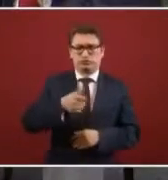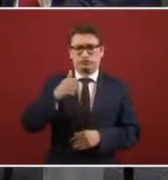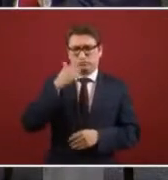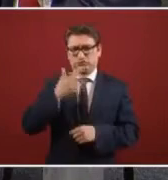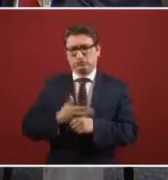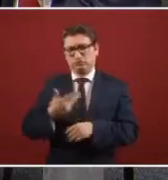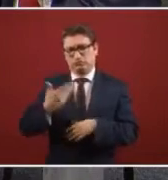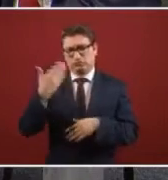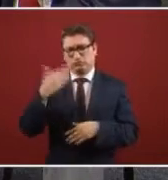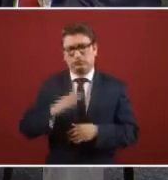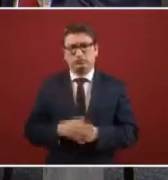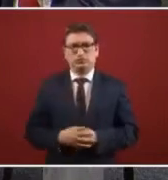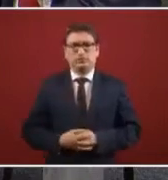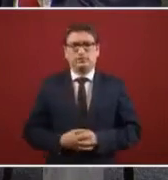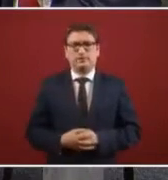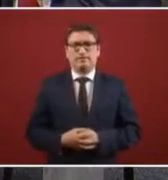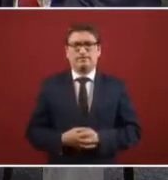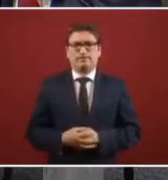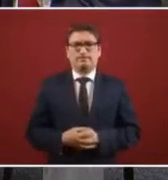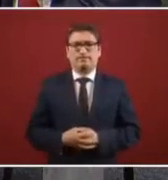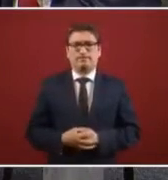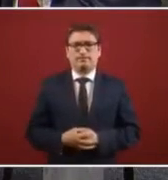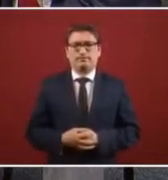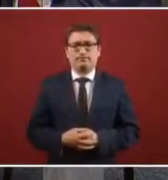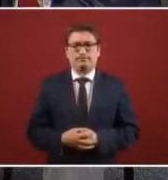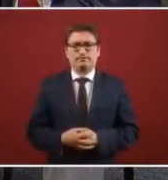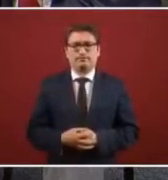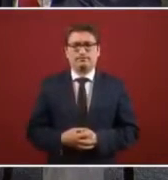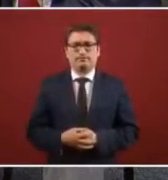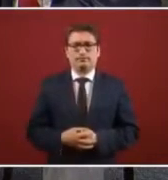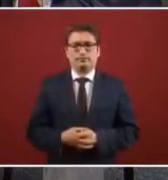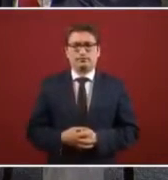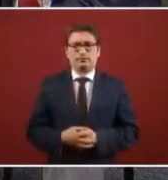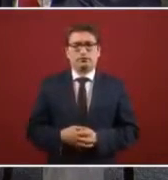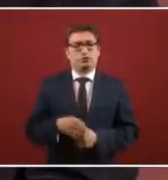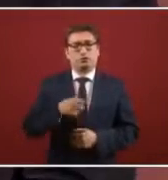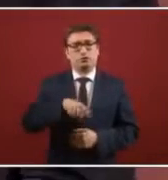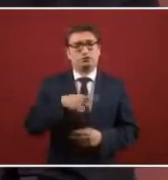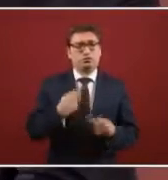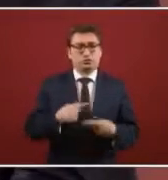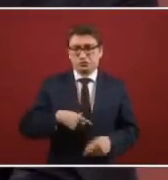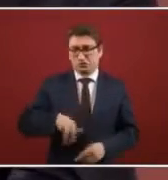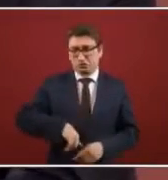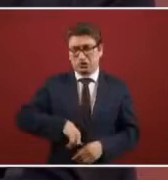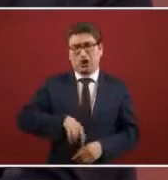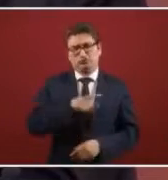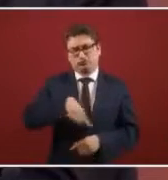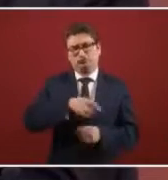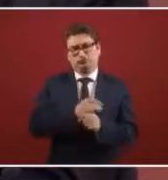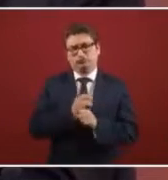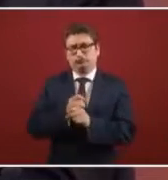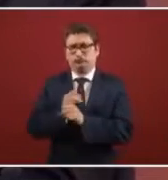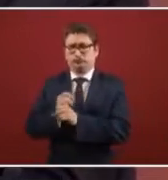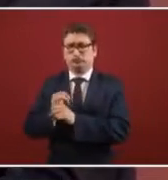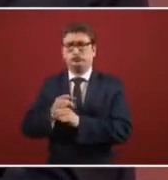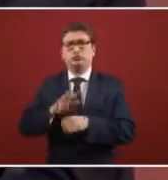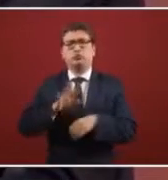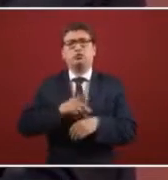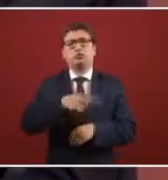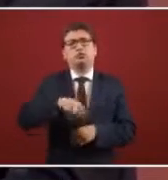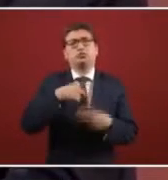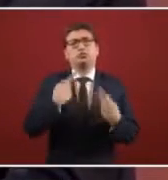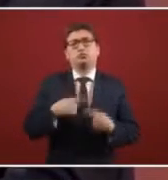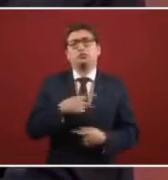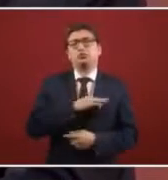Corresponde That belongs to a los interesados, people that were interested in porque that, los ciudadanos podrían because the